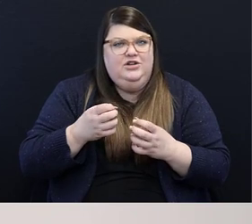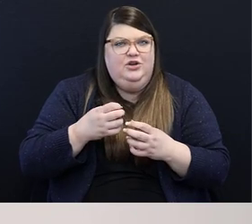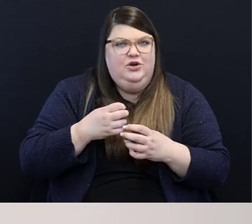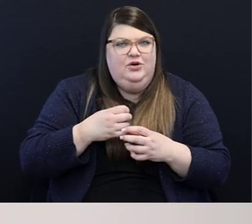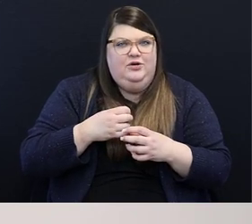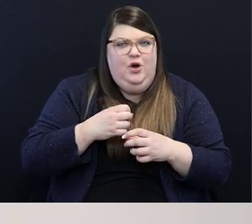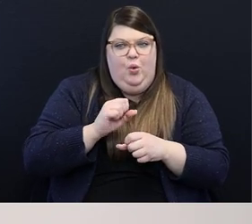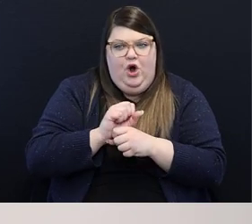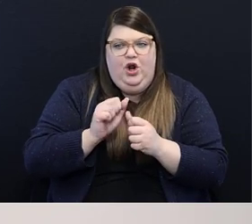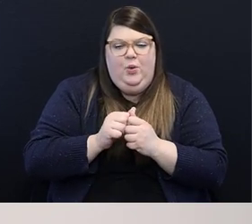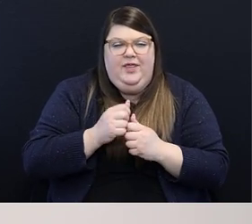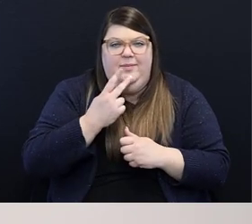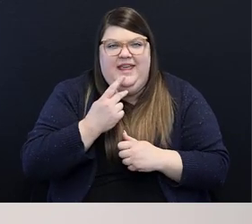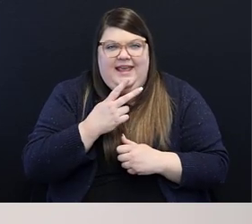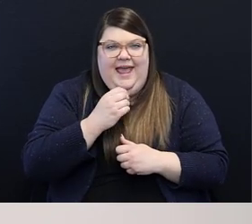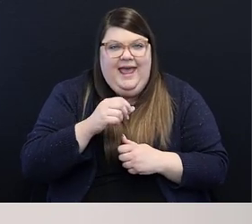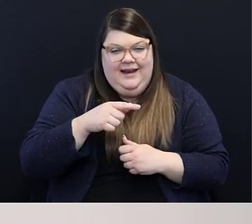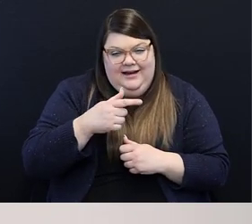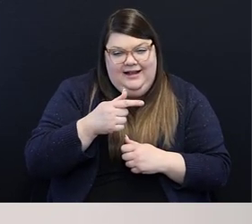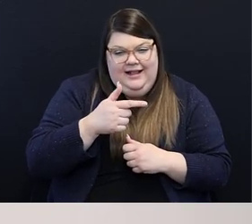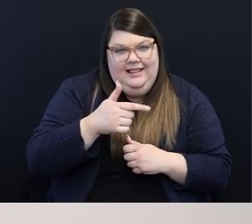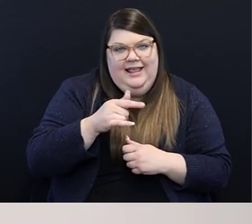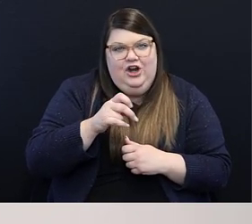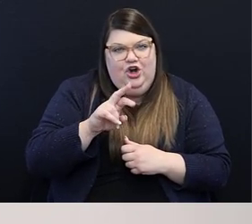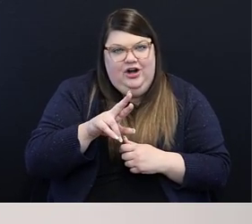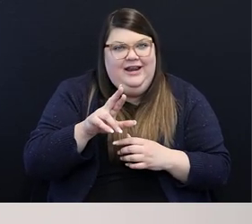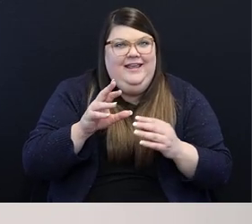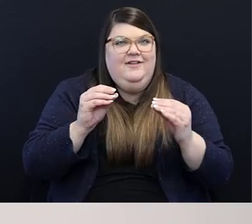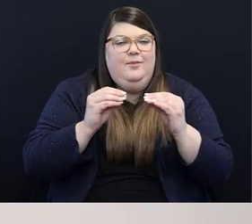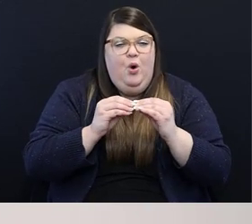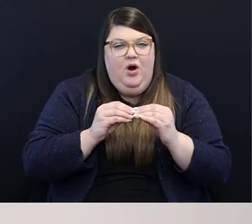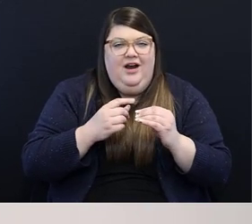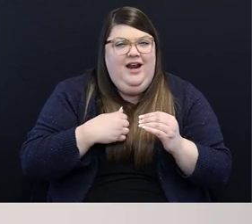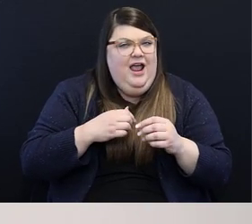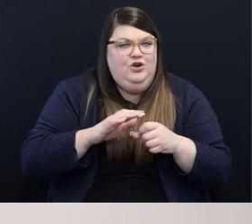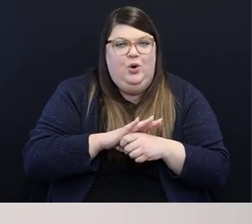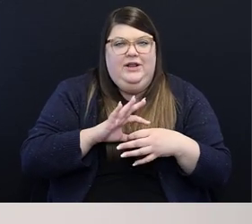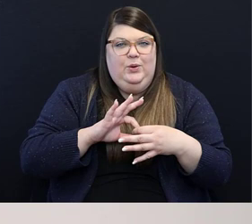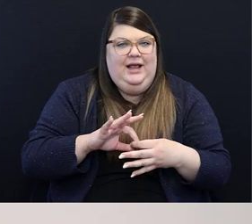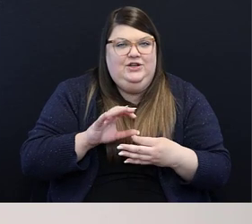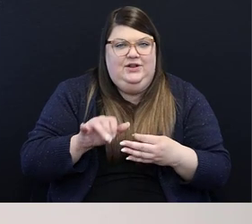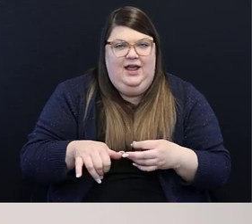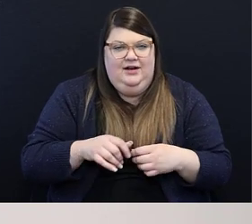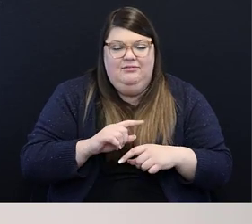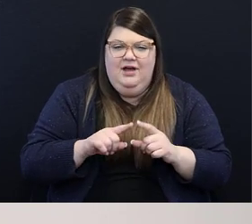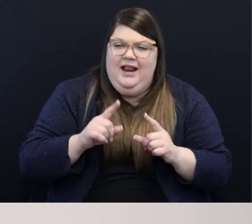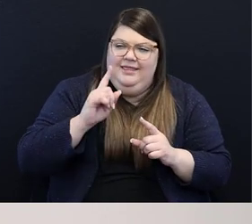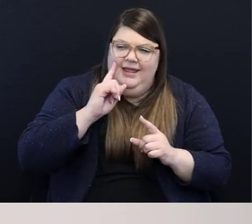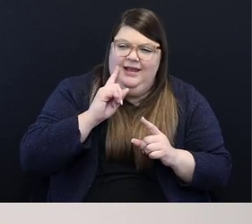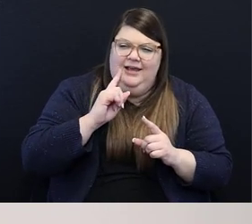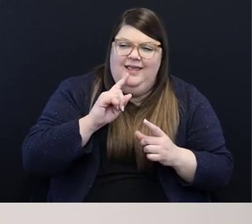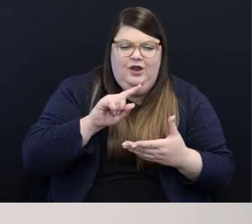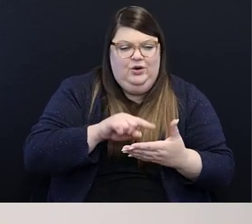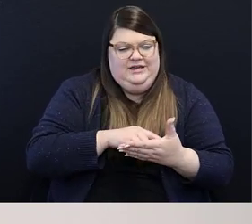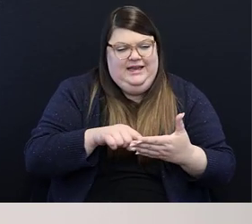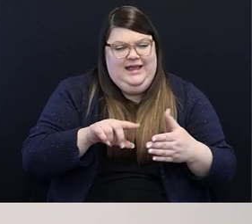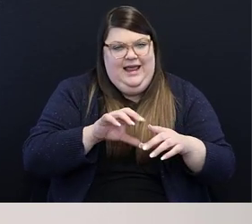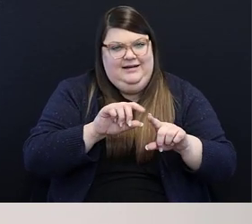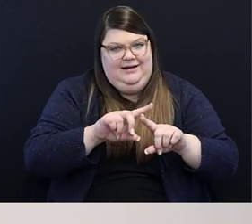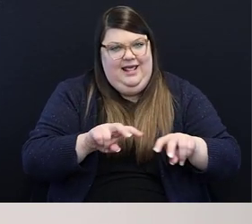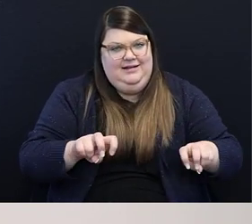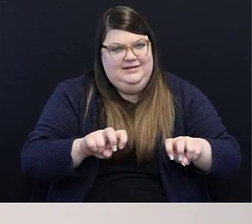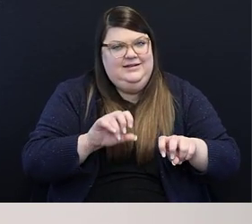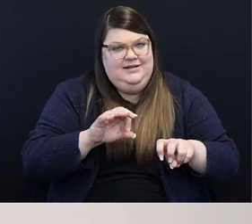even more. Mm-hmm. And I totally relate to that. But I think the critique and analysis of the color pink